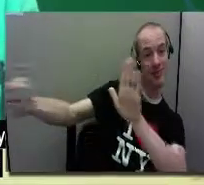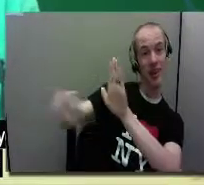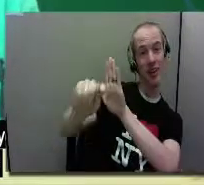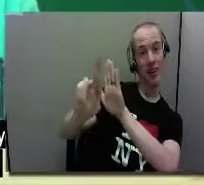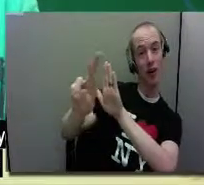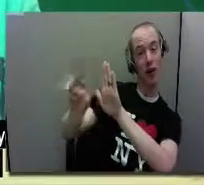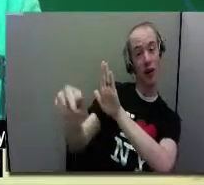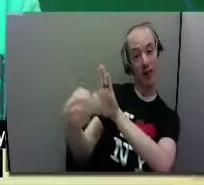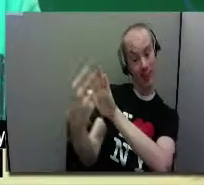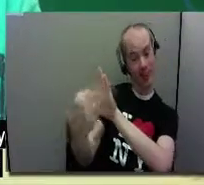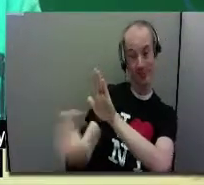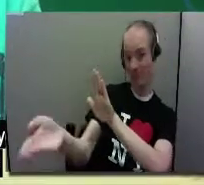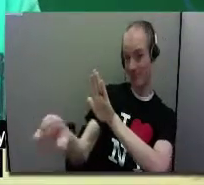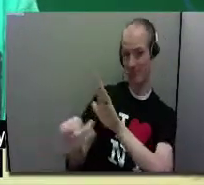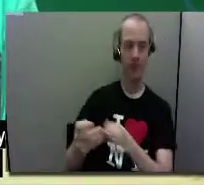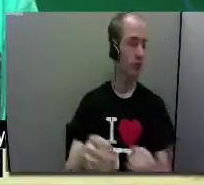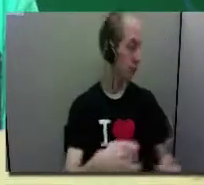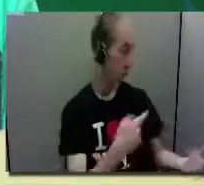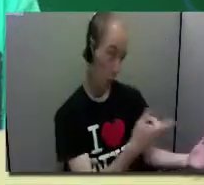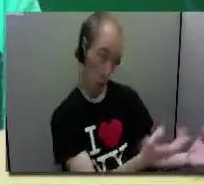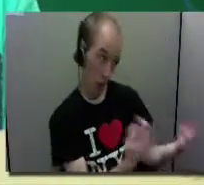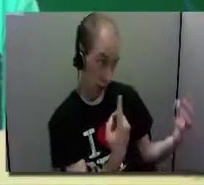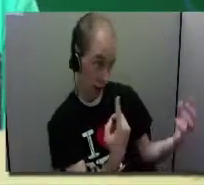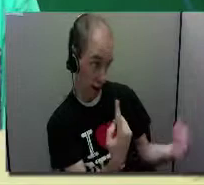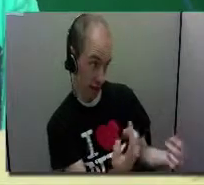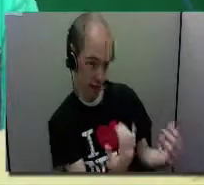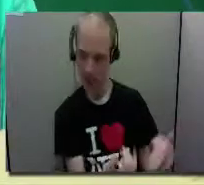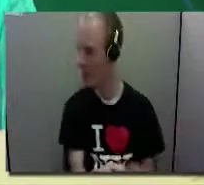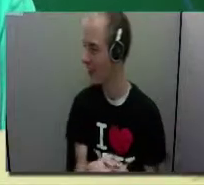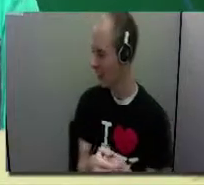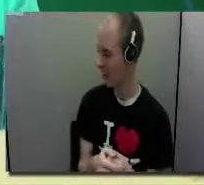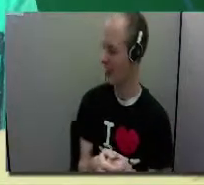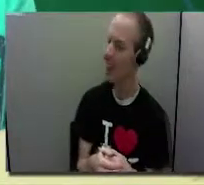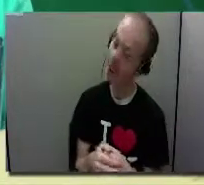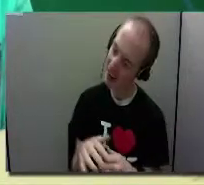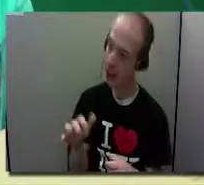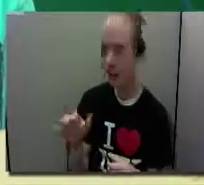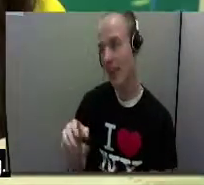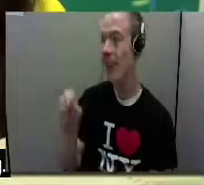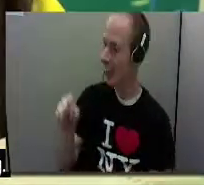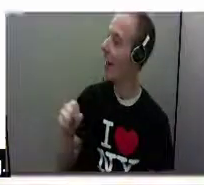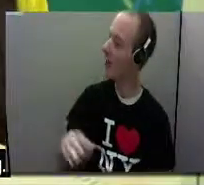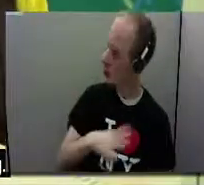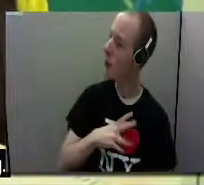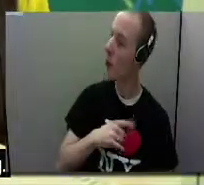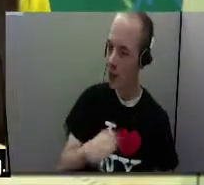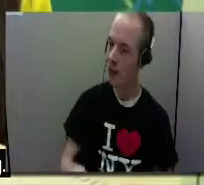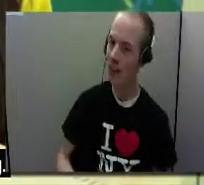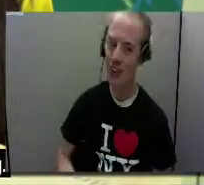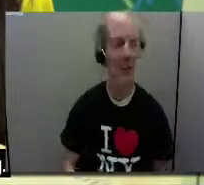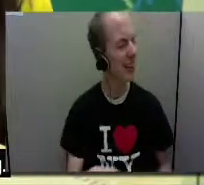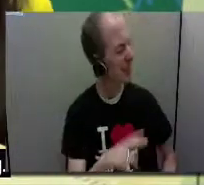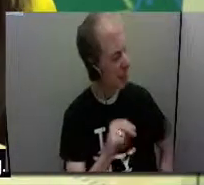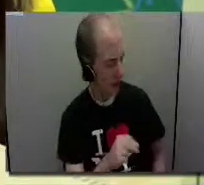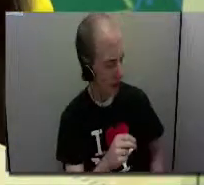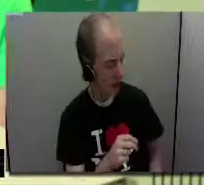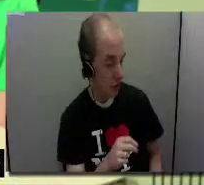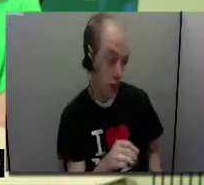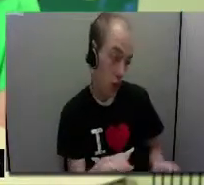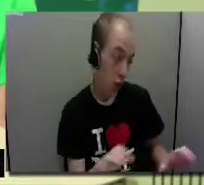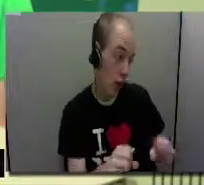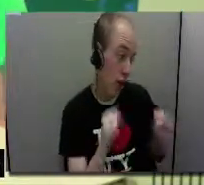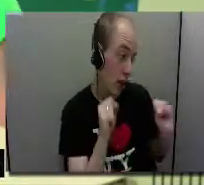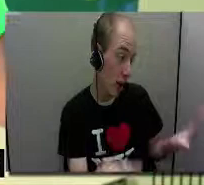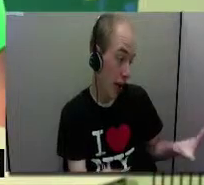So finally, would you want one of these today? Sorta. It's pretty cool. No, it can do really nothing.